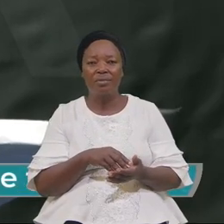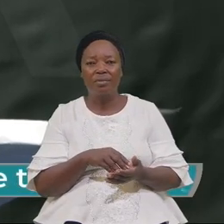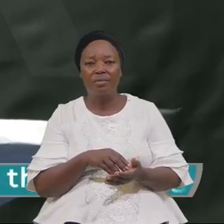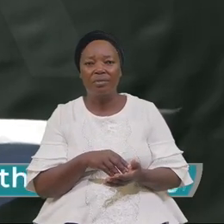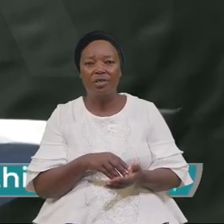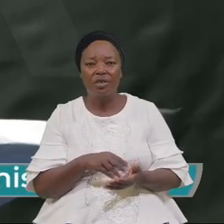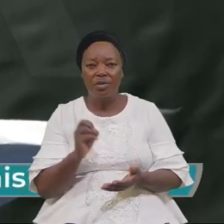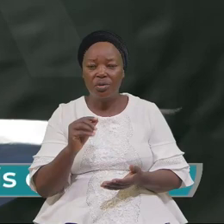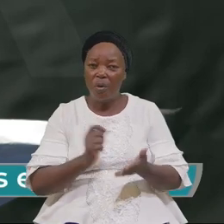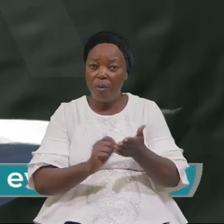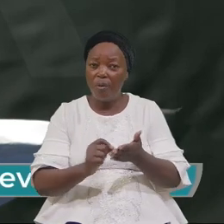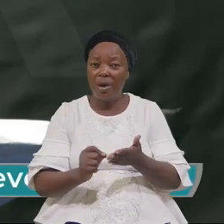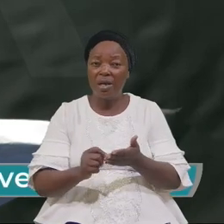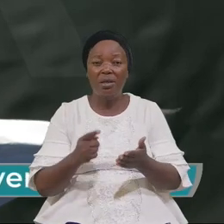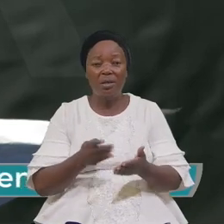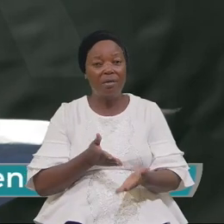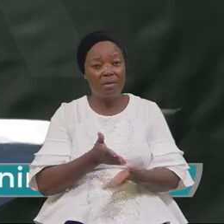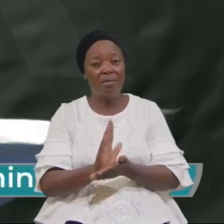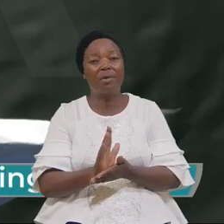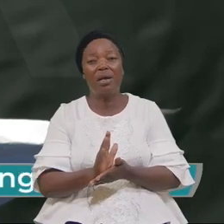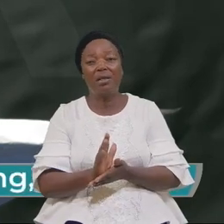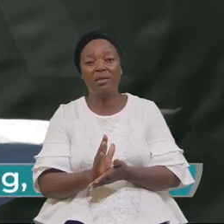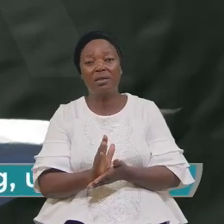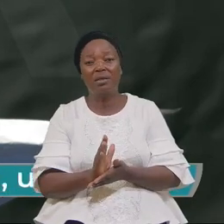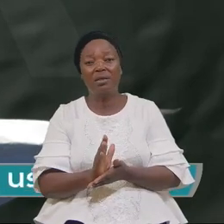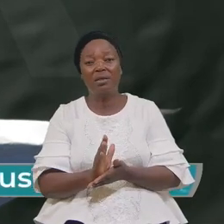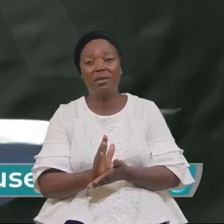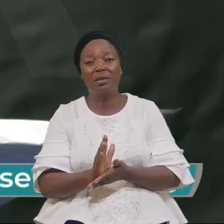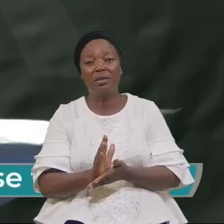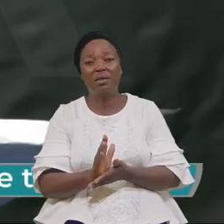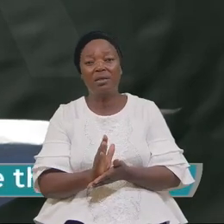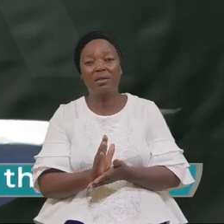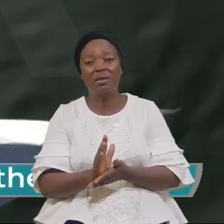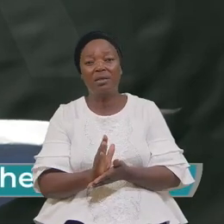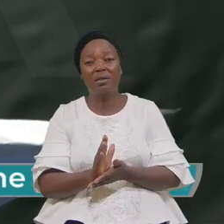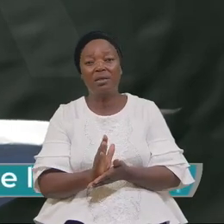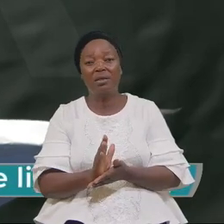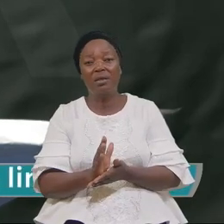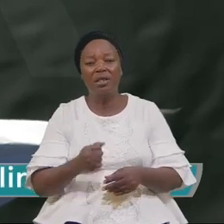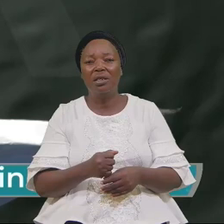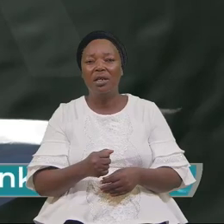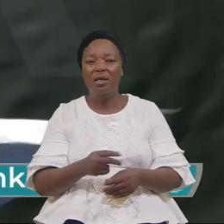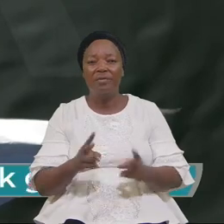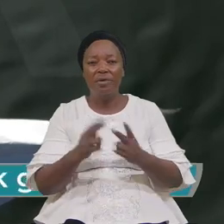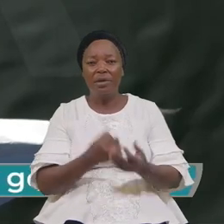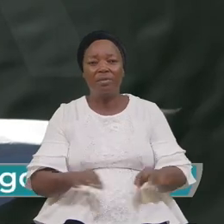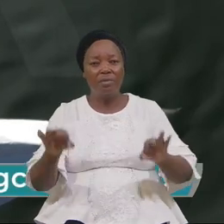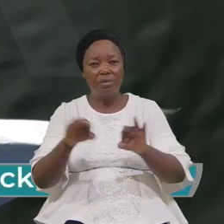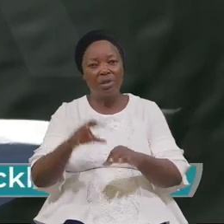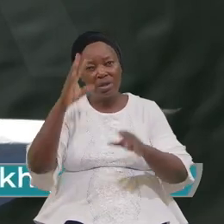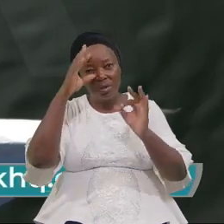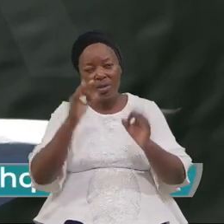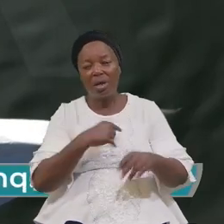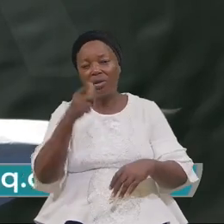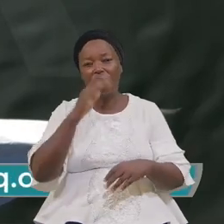You have taken a very important decision, and God will help you to stand in that decision you